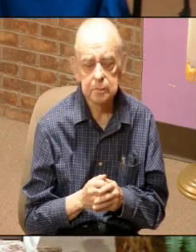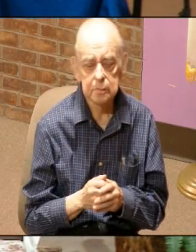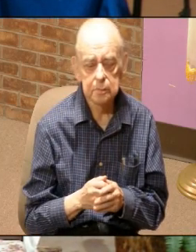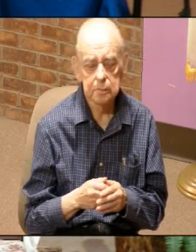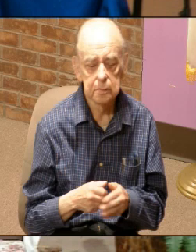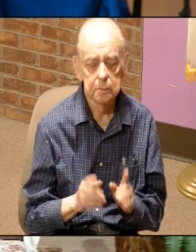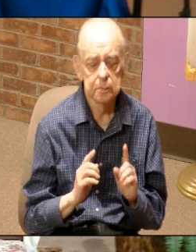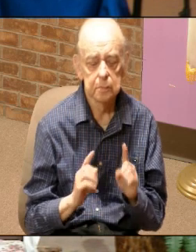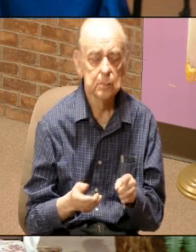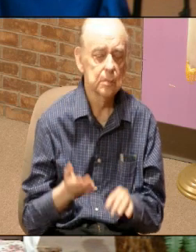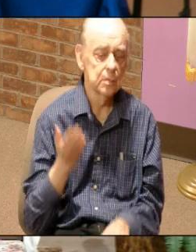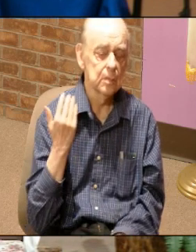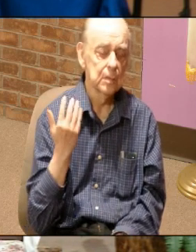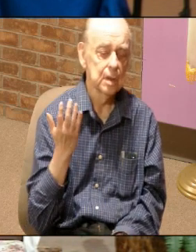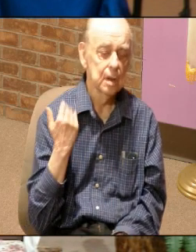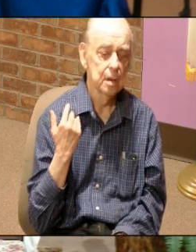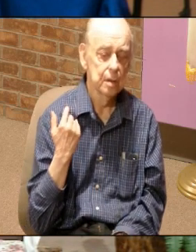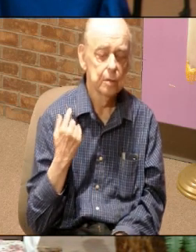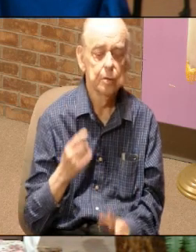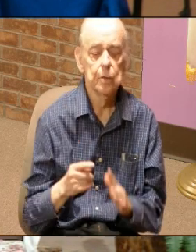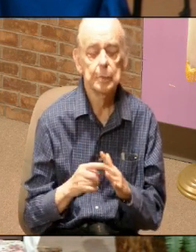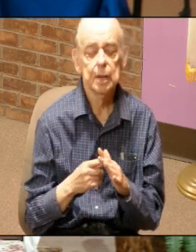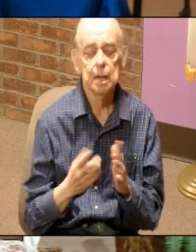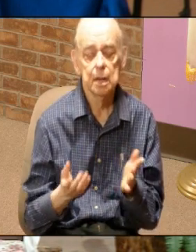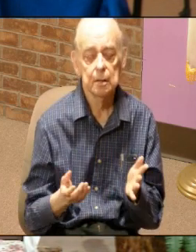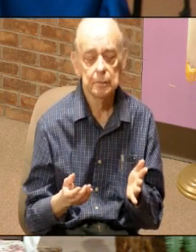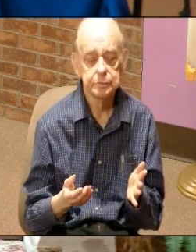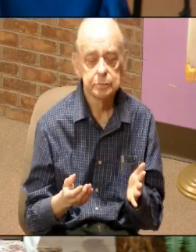Let's go all the way back to the very beginning